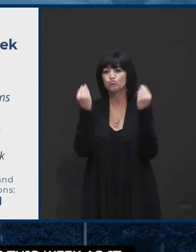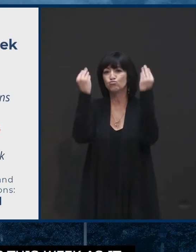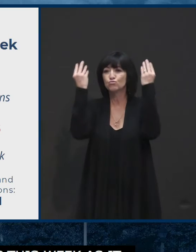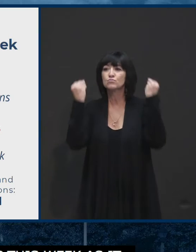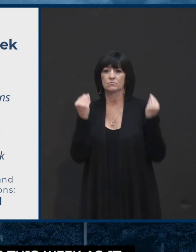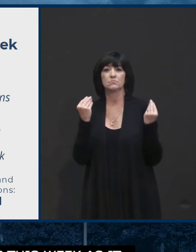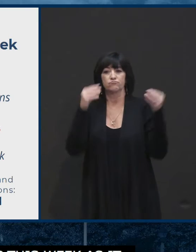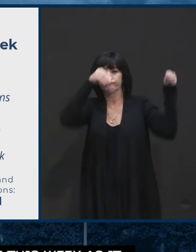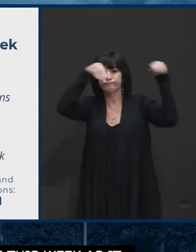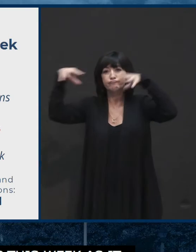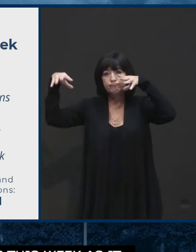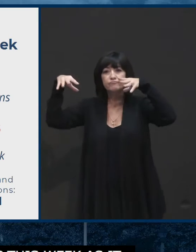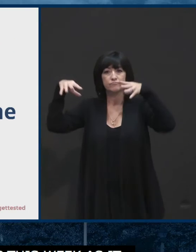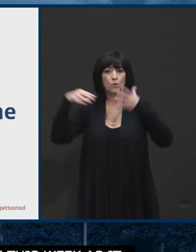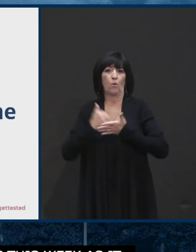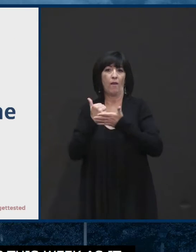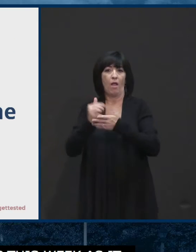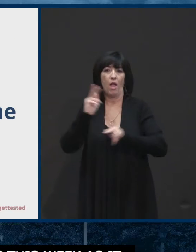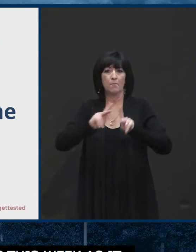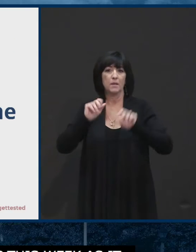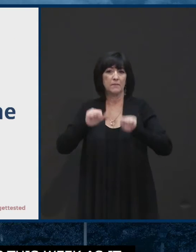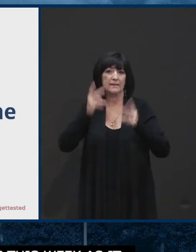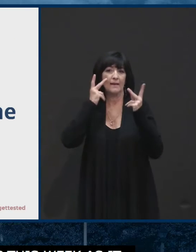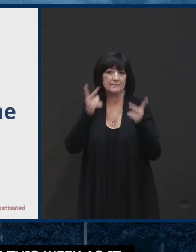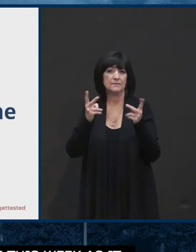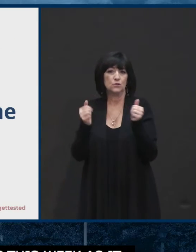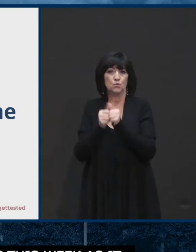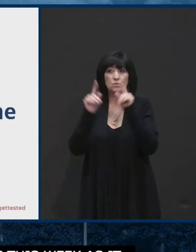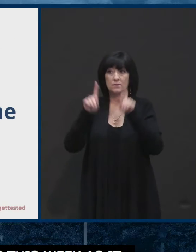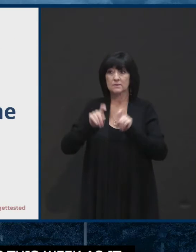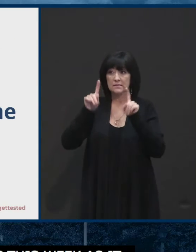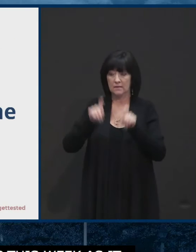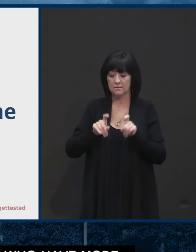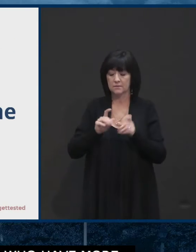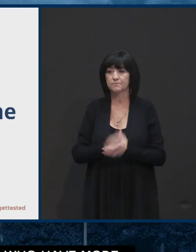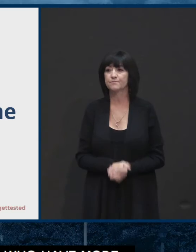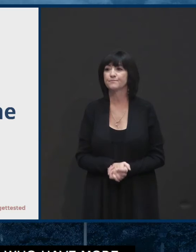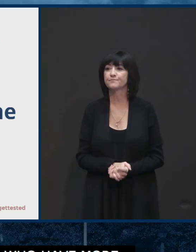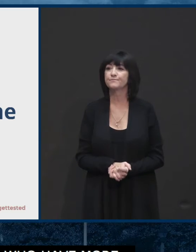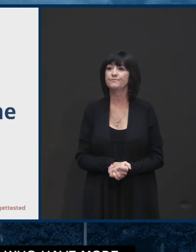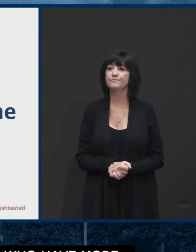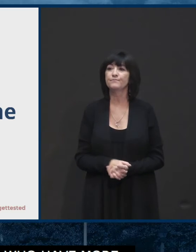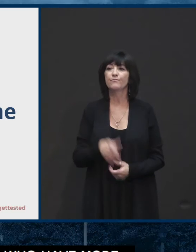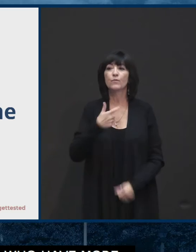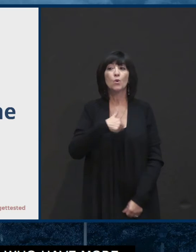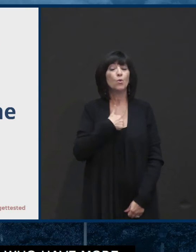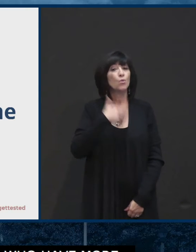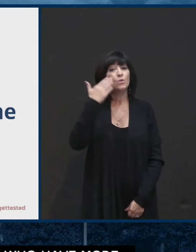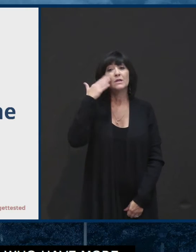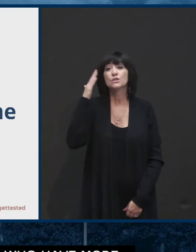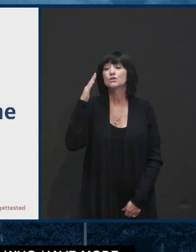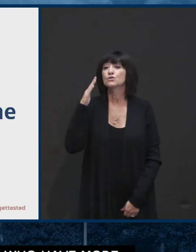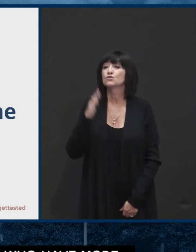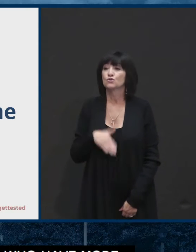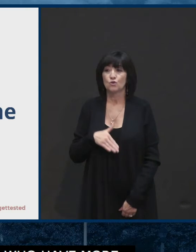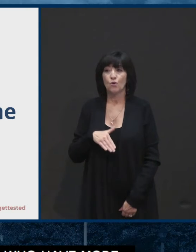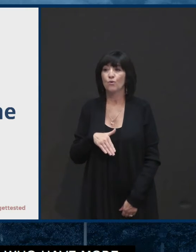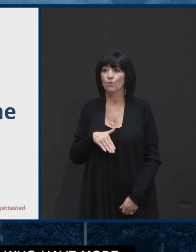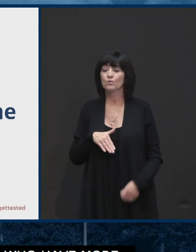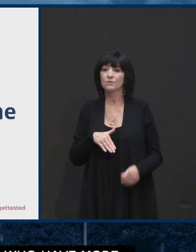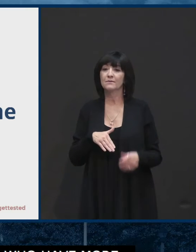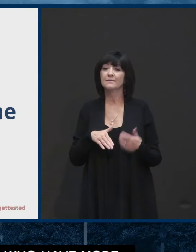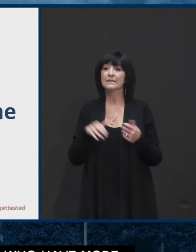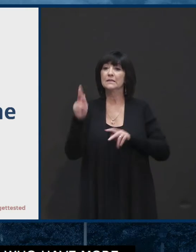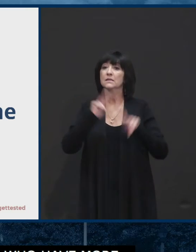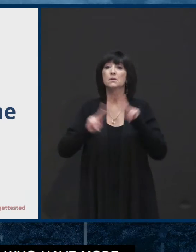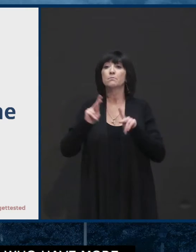day. We also know this data is only as good as how quickly somebody gets the results.